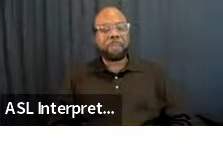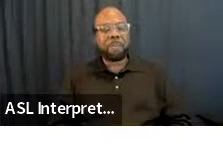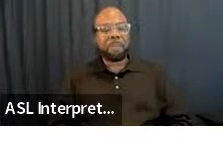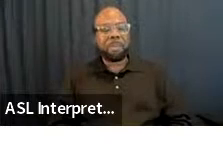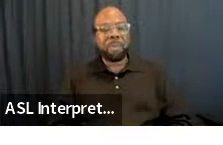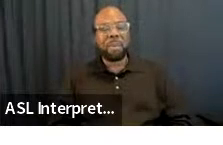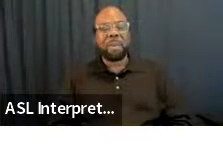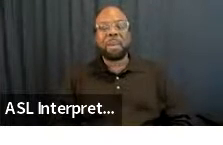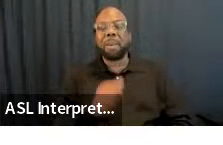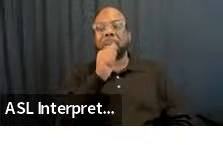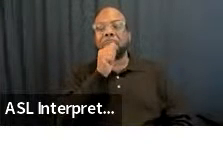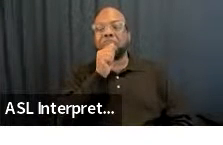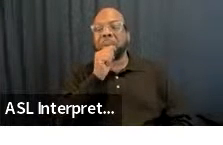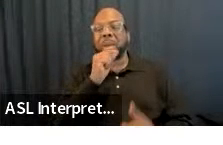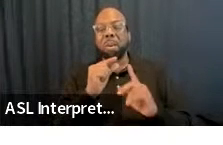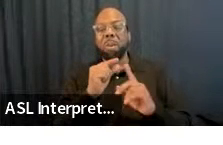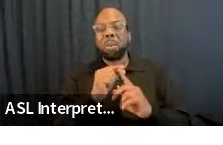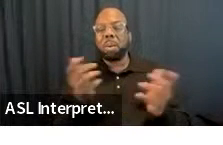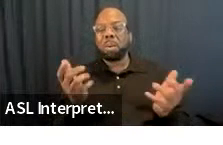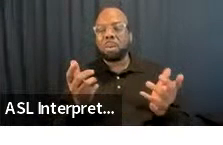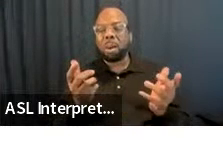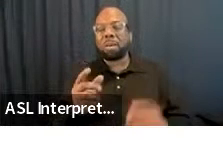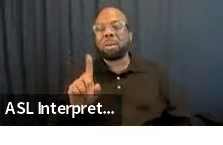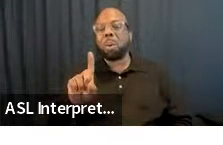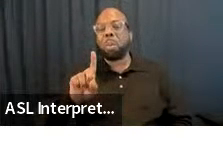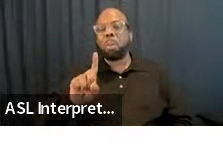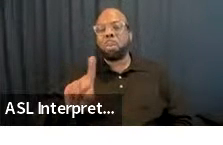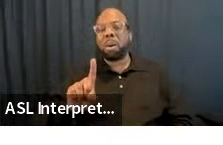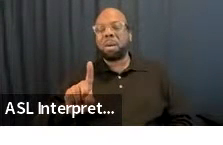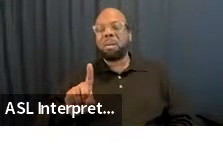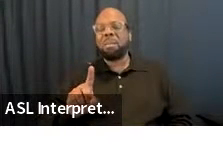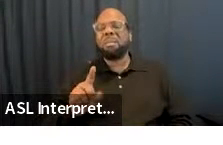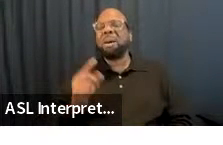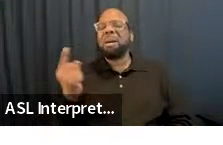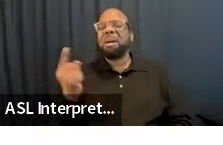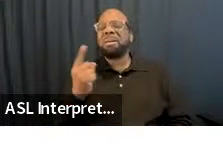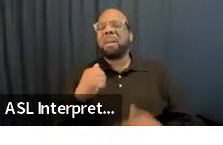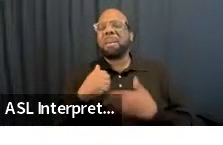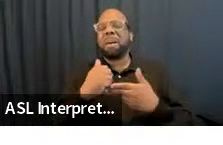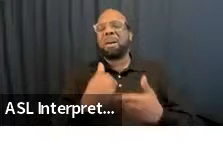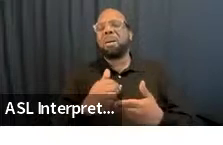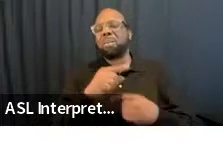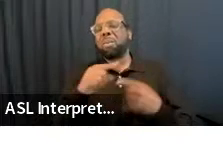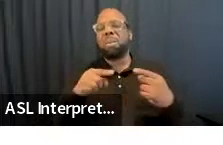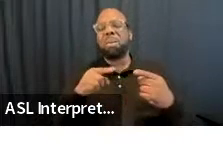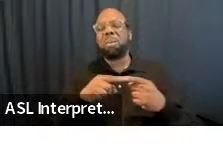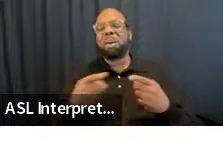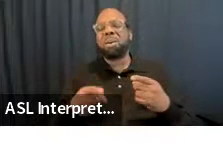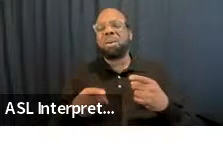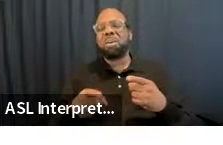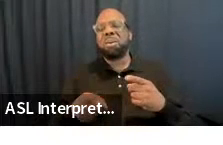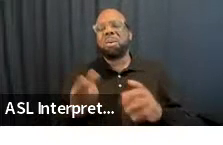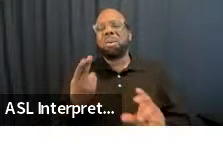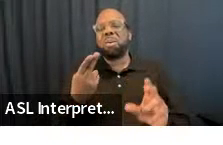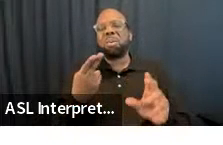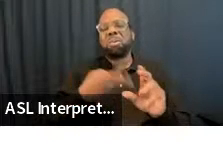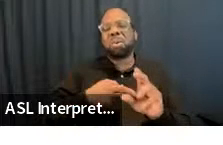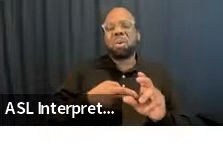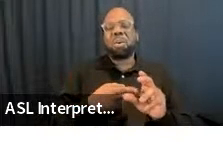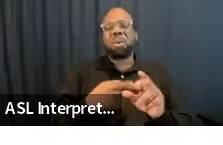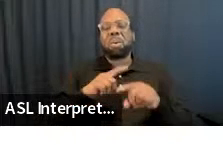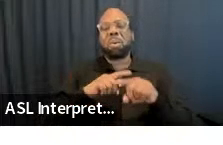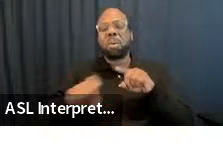And the password is 1. And somebody will be able to help you when you get onto the call. In